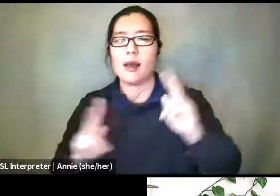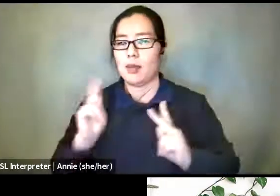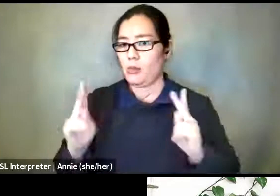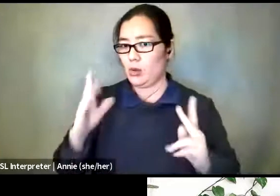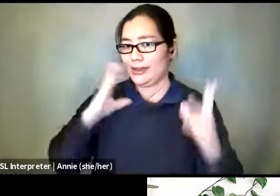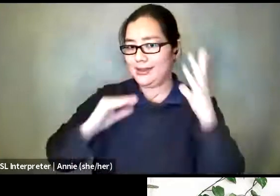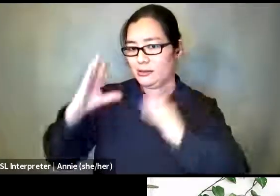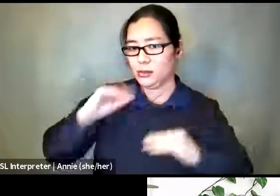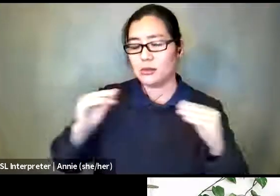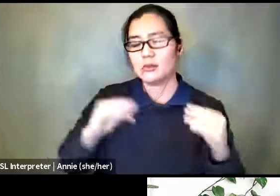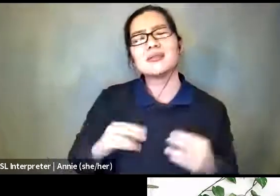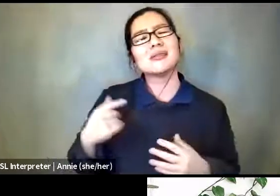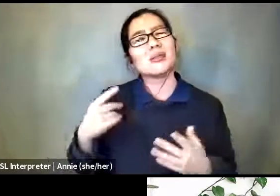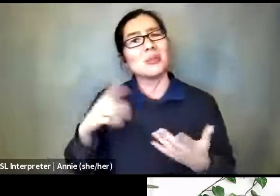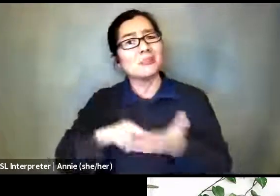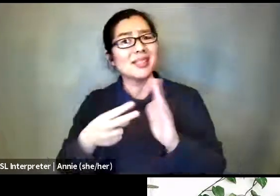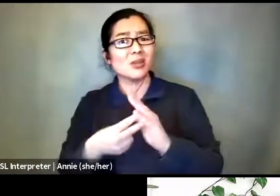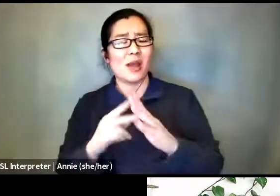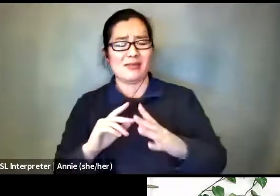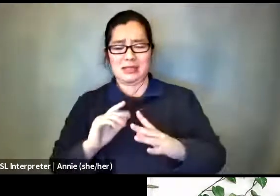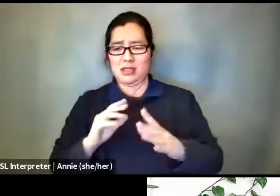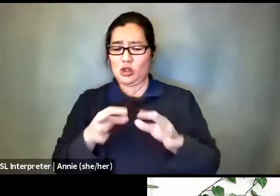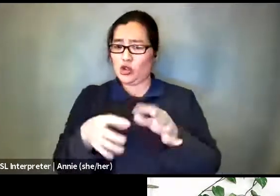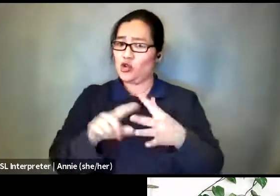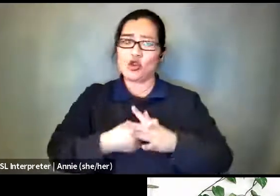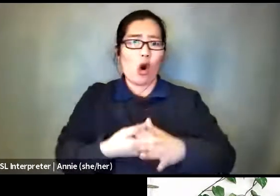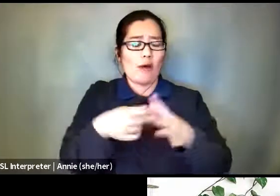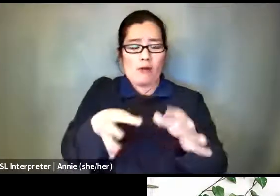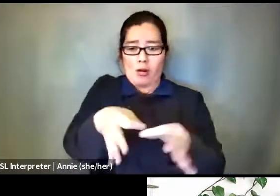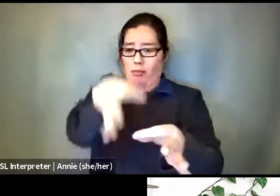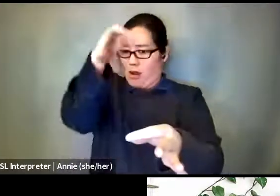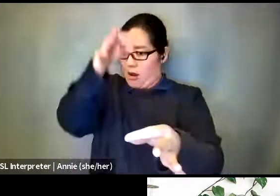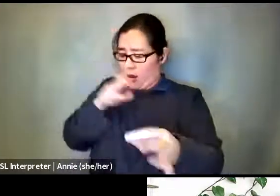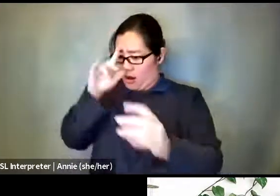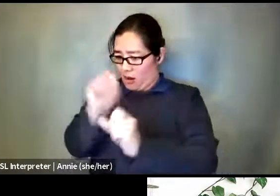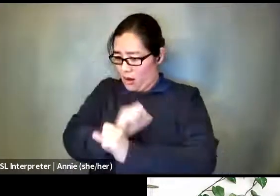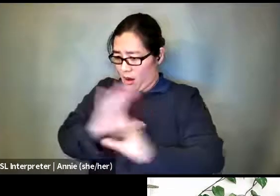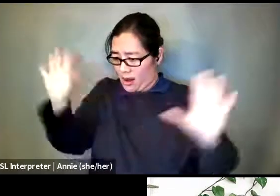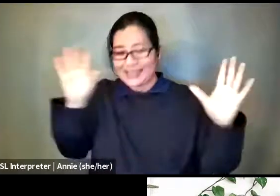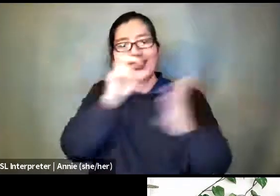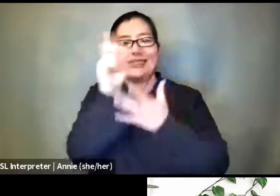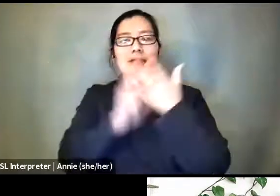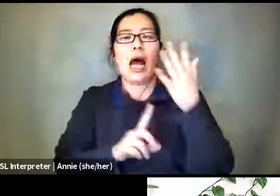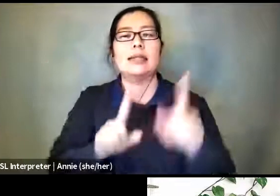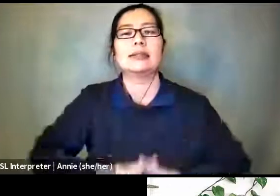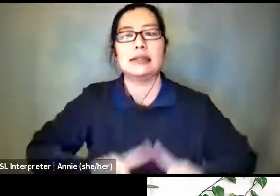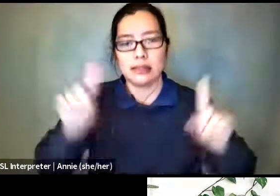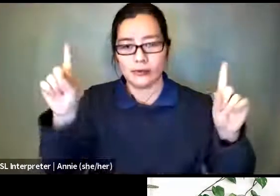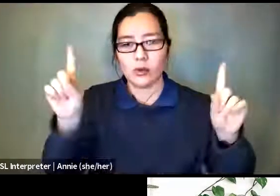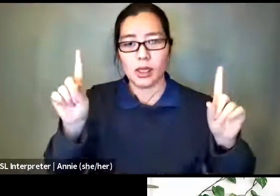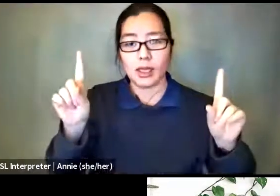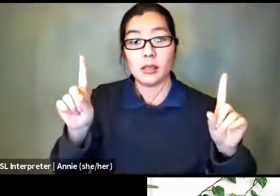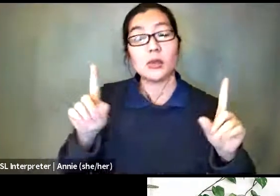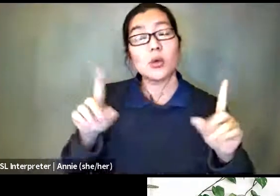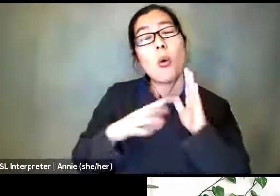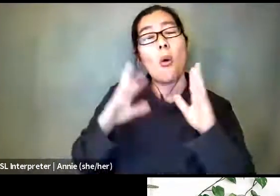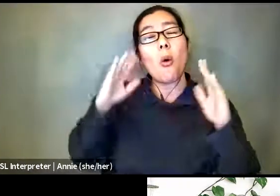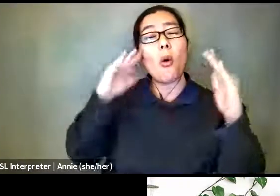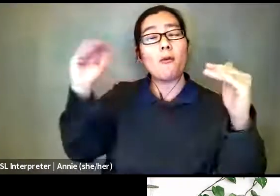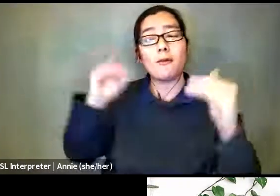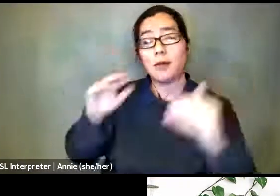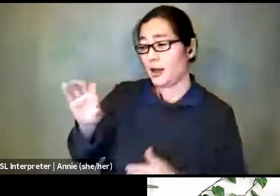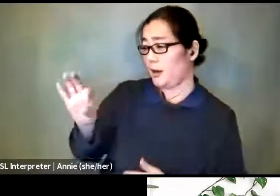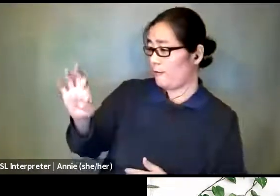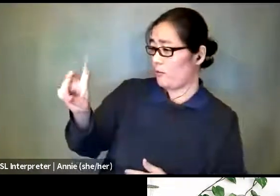have to design differently and really think differently. And I'm hoping that by seeing this example and learning about the Frieda's work, that you will then be able to take it